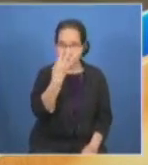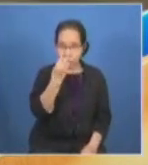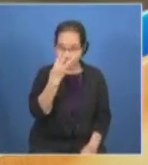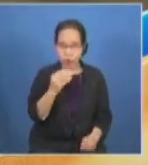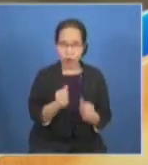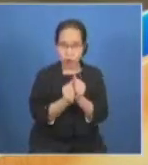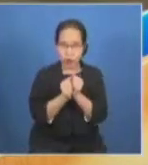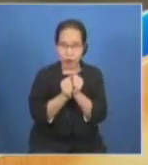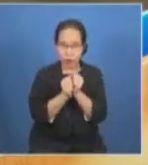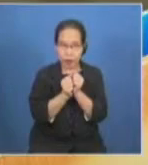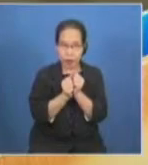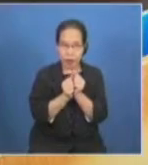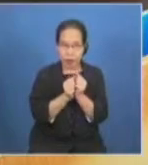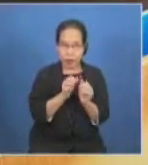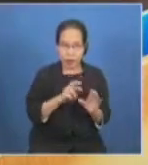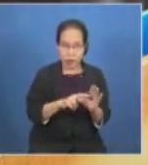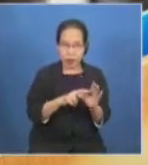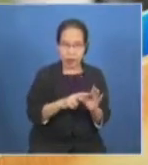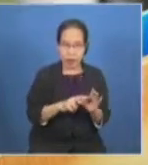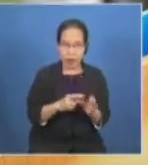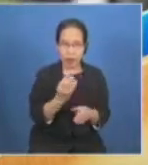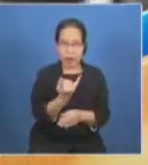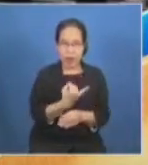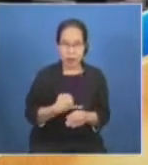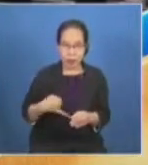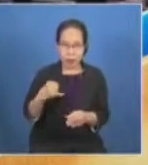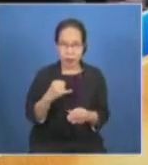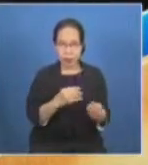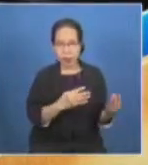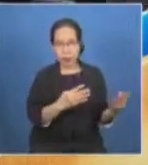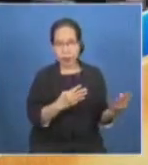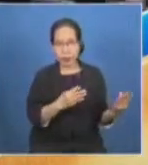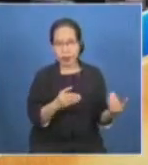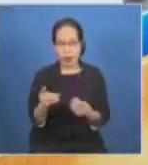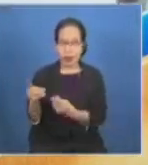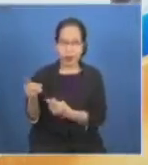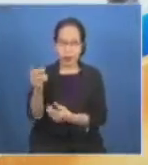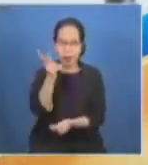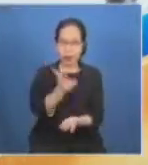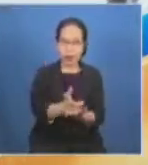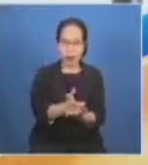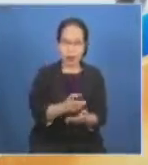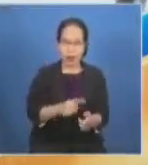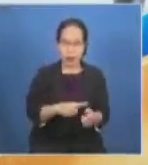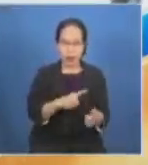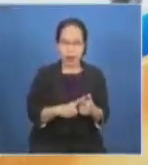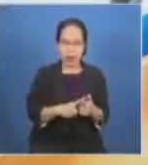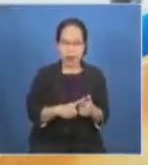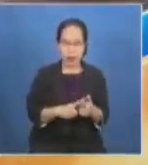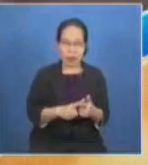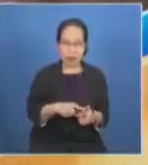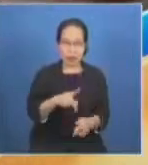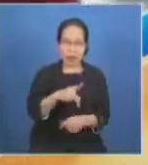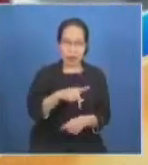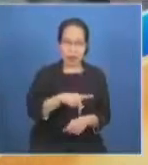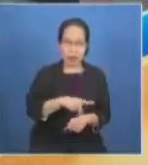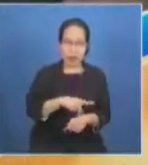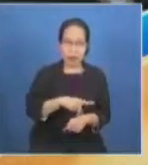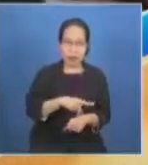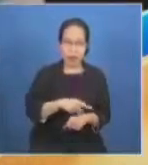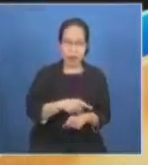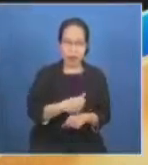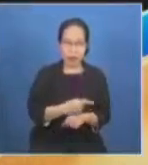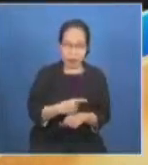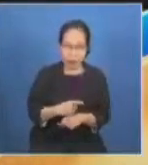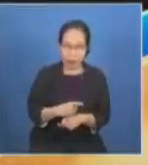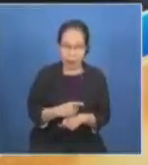That time, my sister asked me, we rode jeepney for Brother Arnel to take me to the airport. When we reached Pedro Hill, this